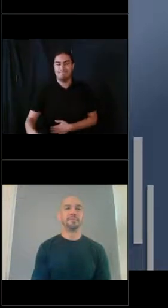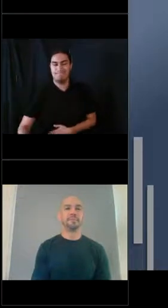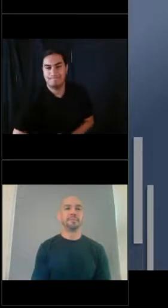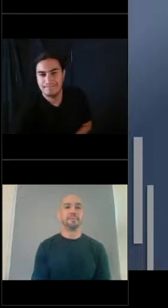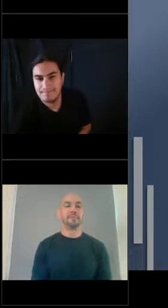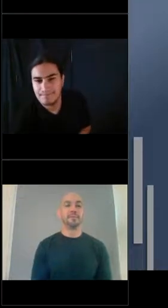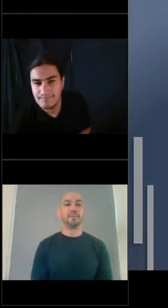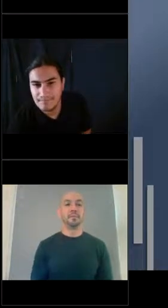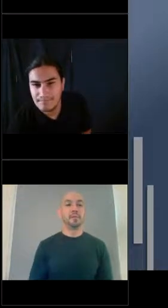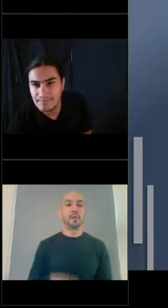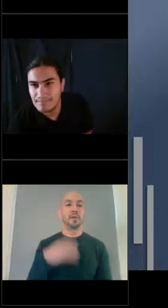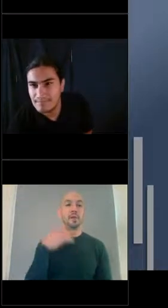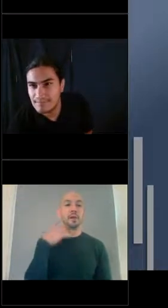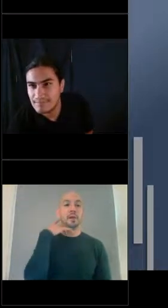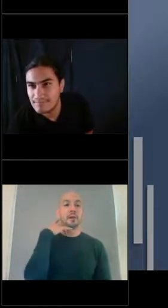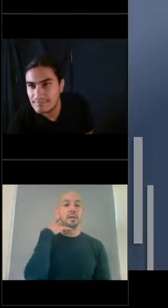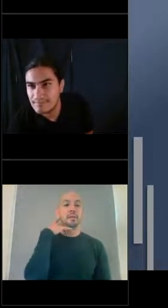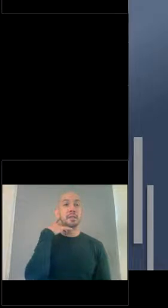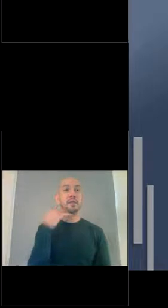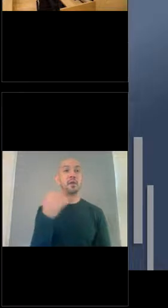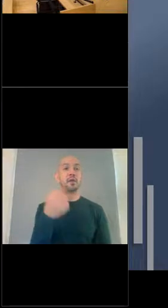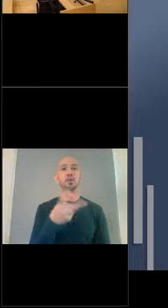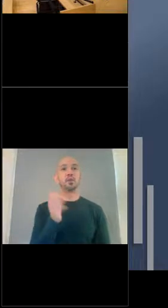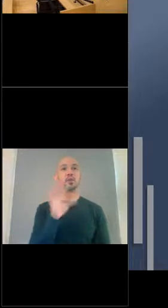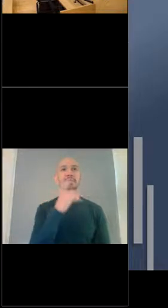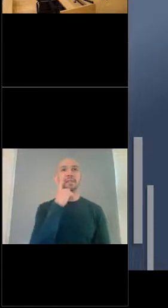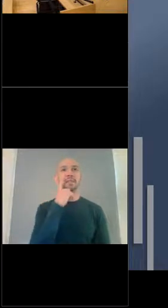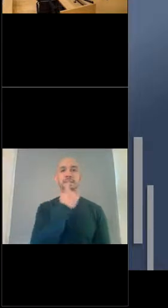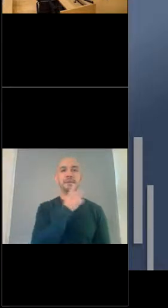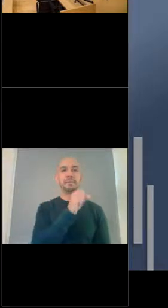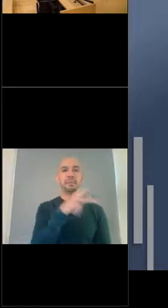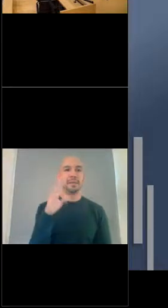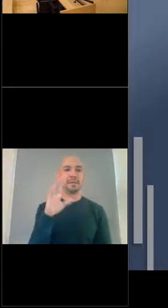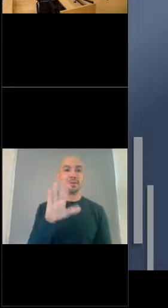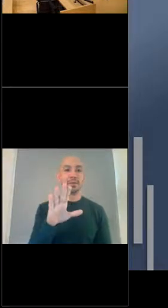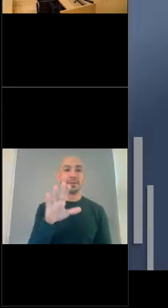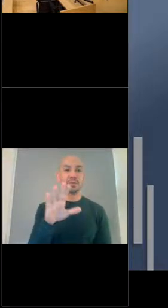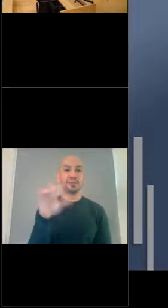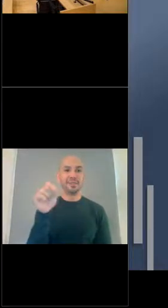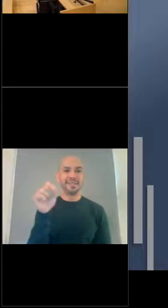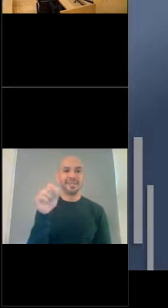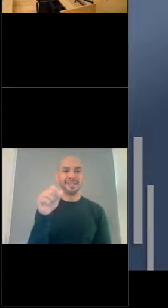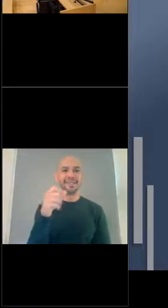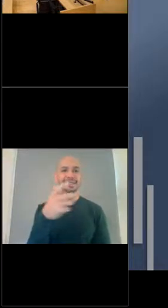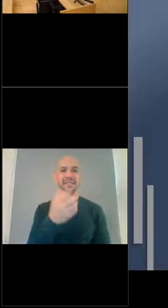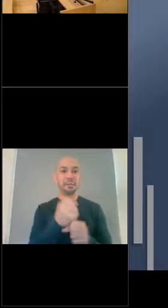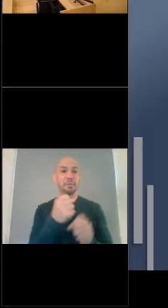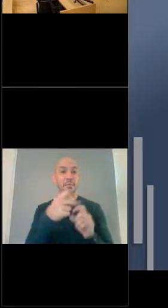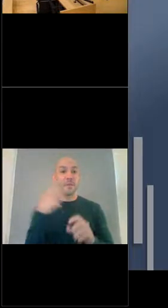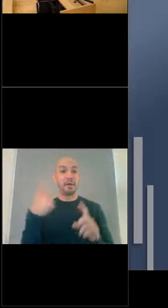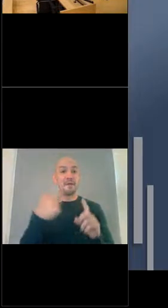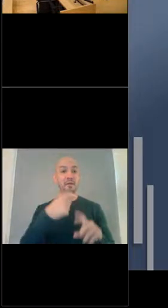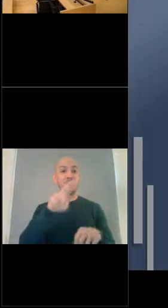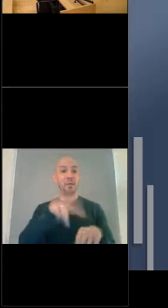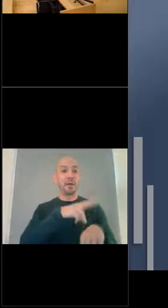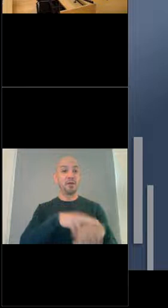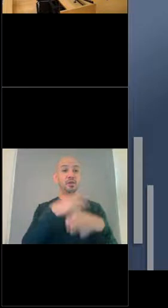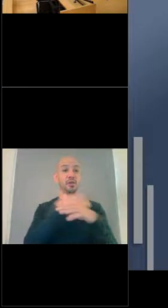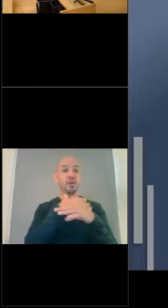california stole steve cliff back you did that's right steven cliff came back from uh national highway traffic safety